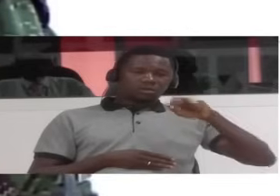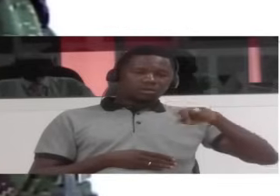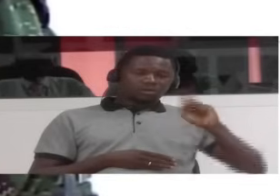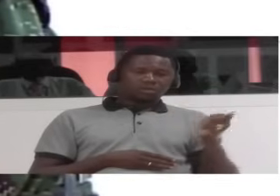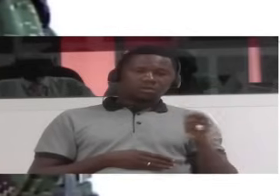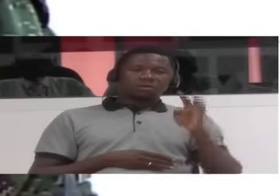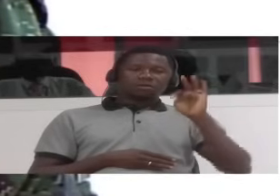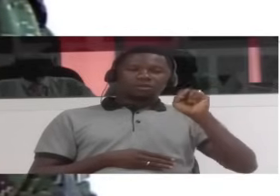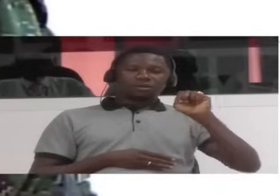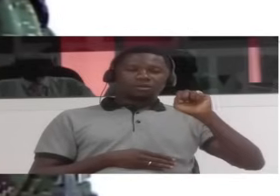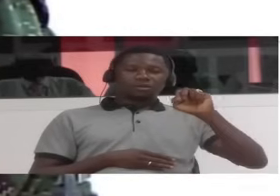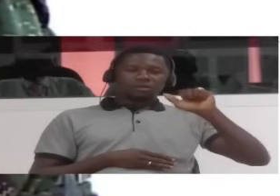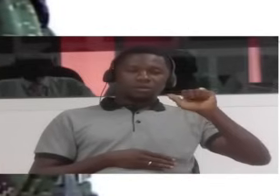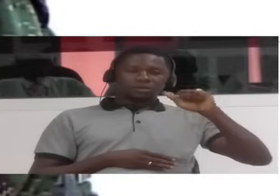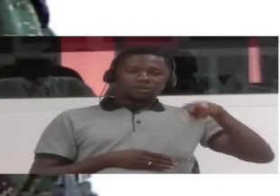Famara Kamara.